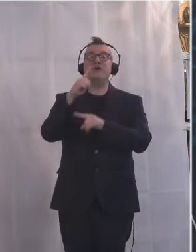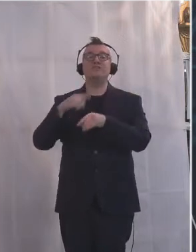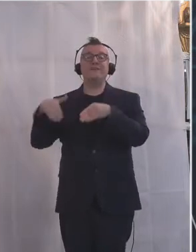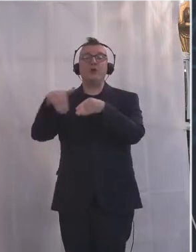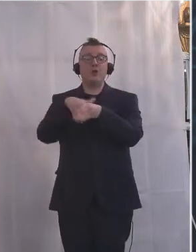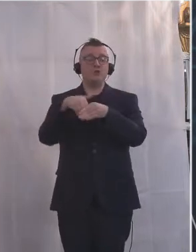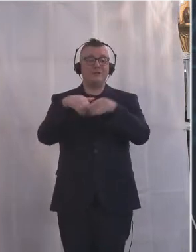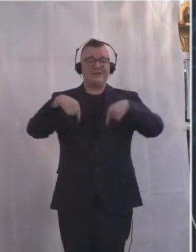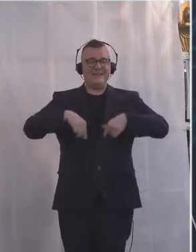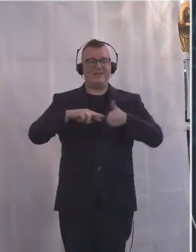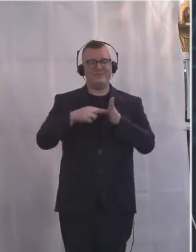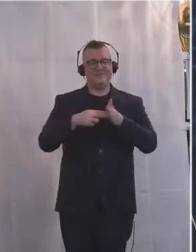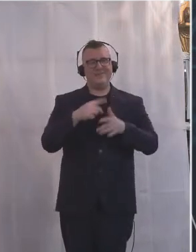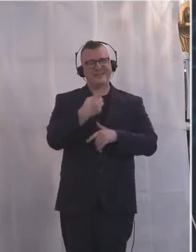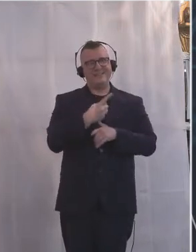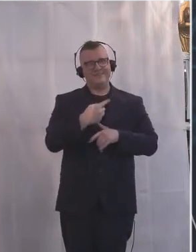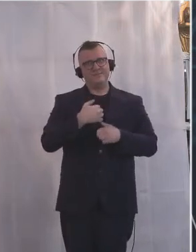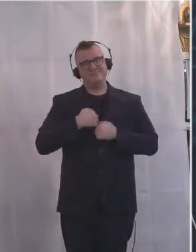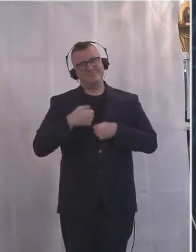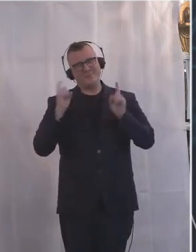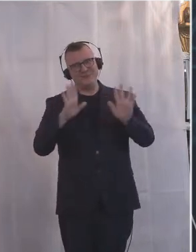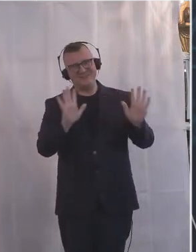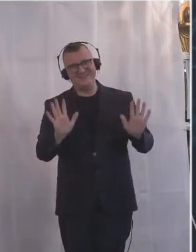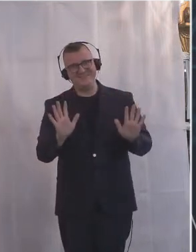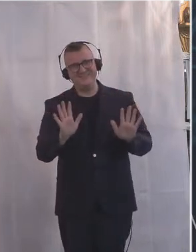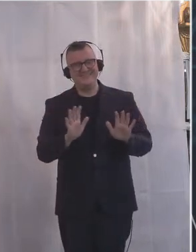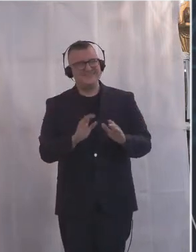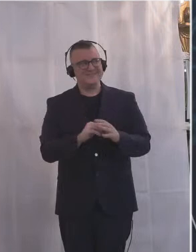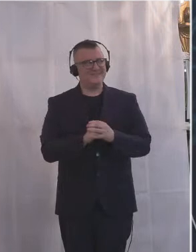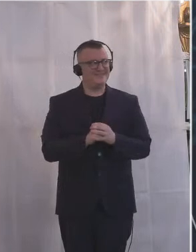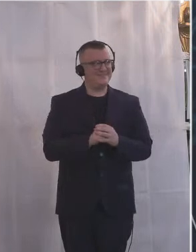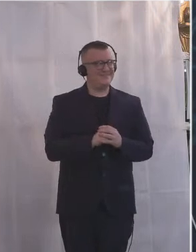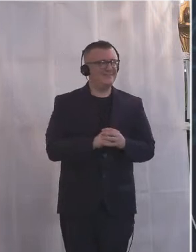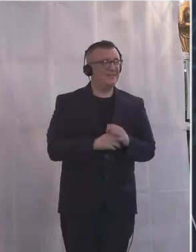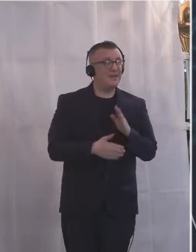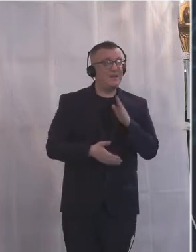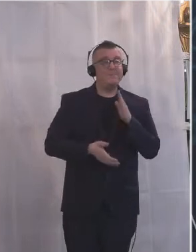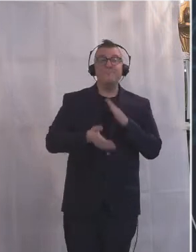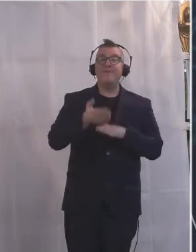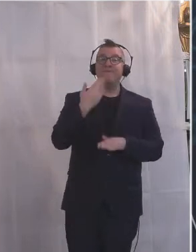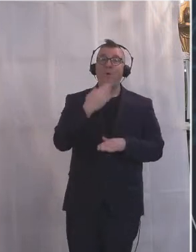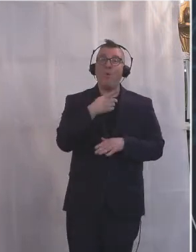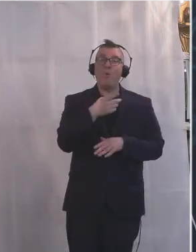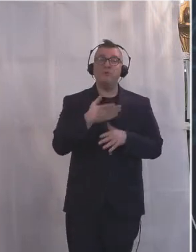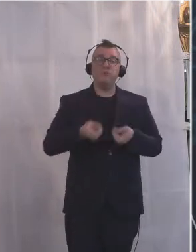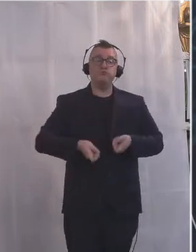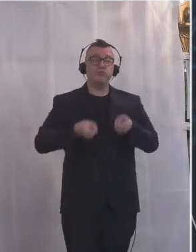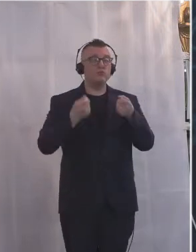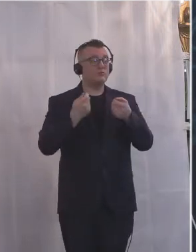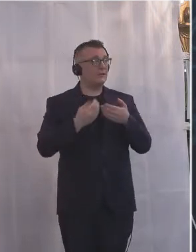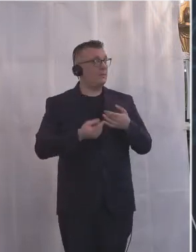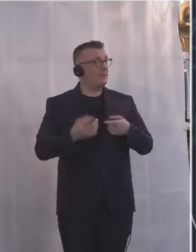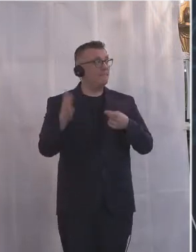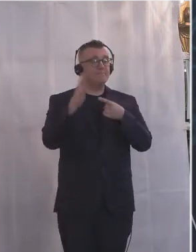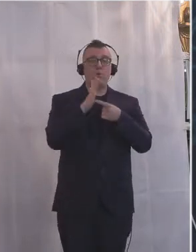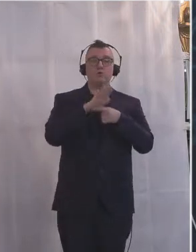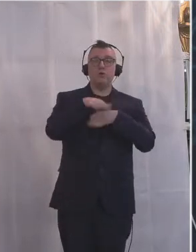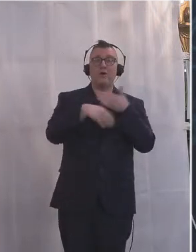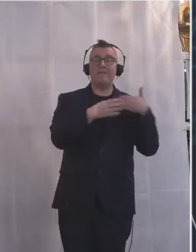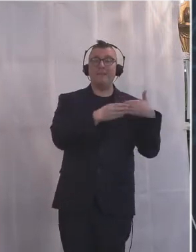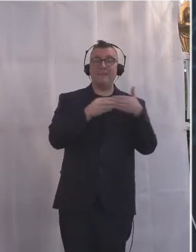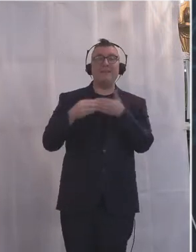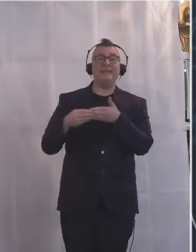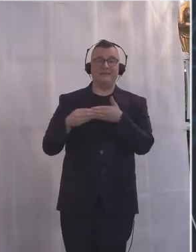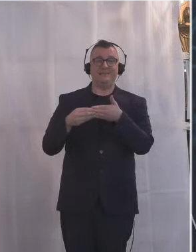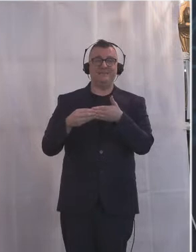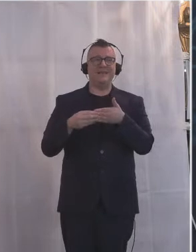also my manager. And we talked a little bit before about the importance of leaders, and I just want to take the